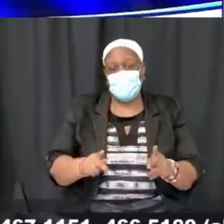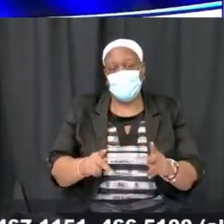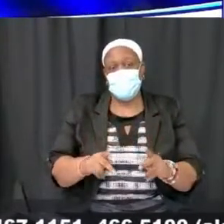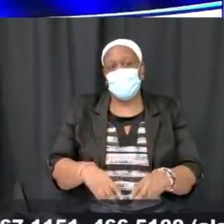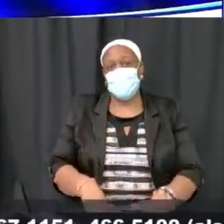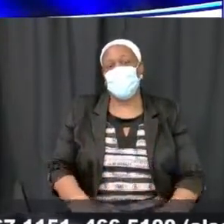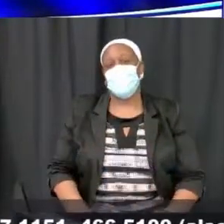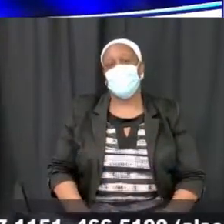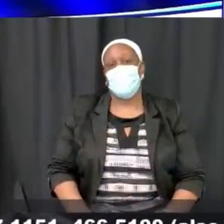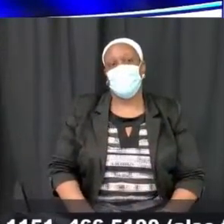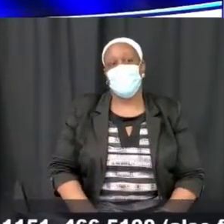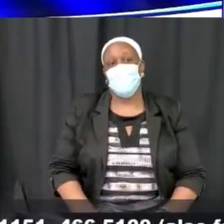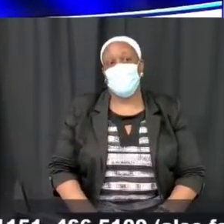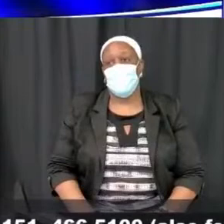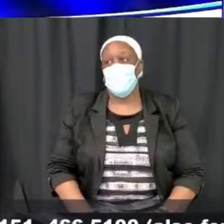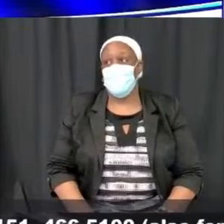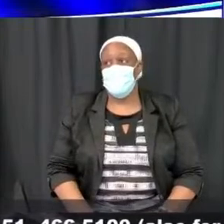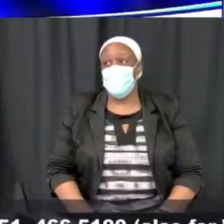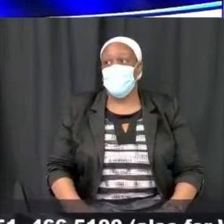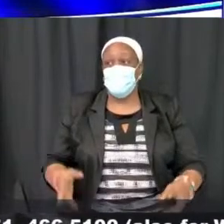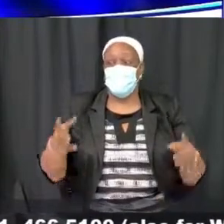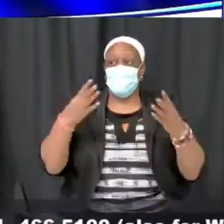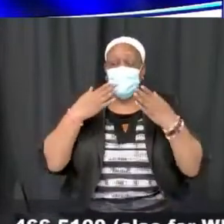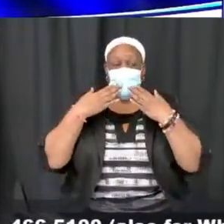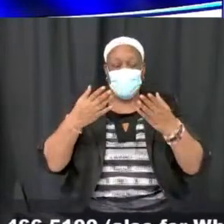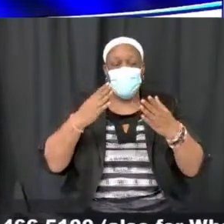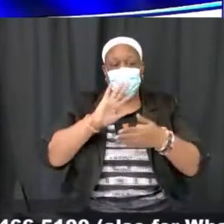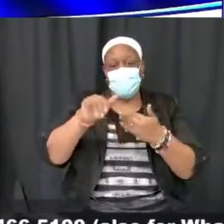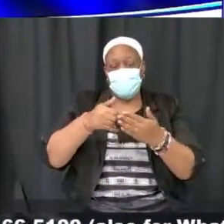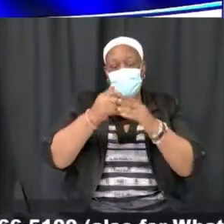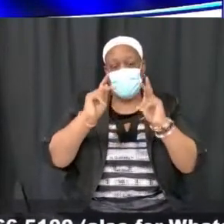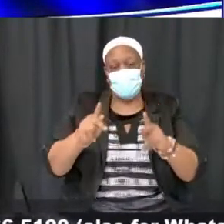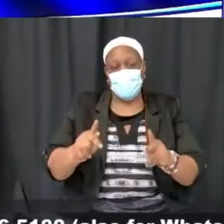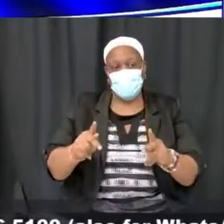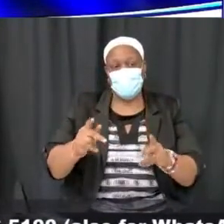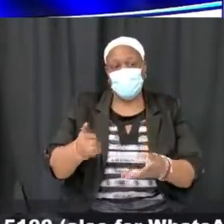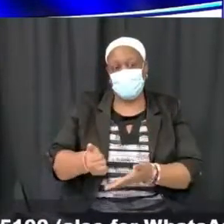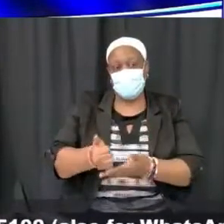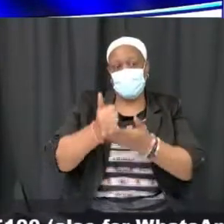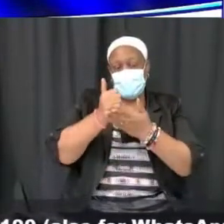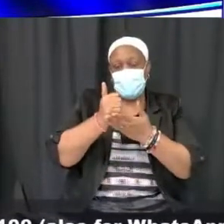our expectations. So a special thank you to these officers also.